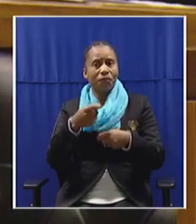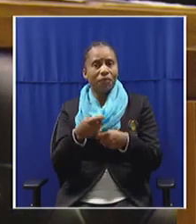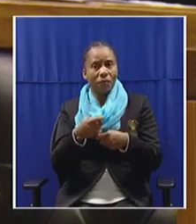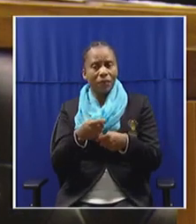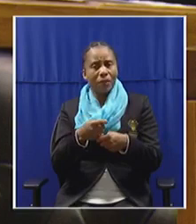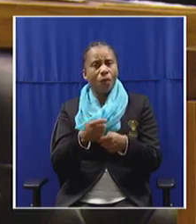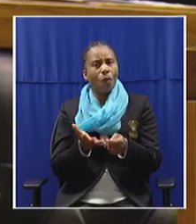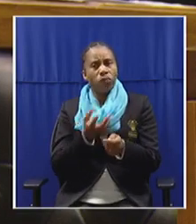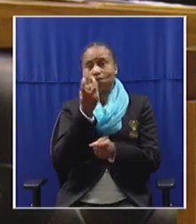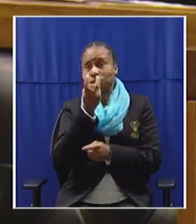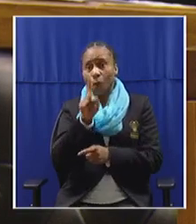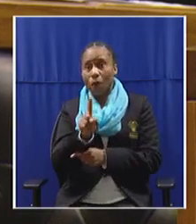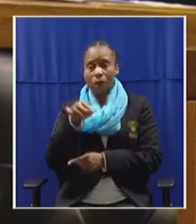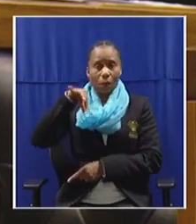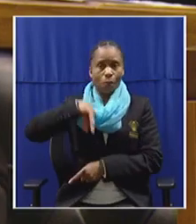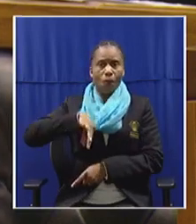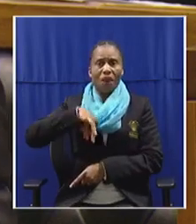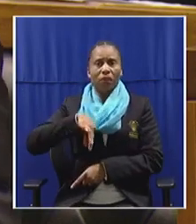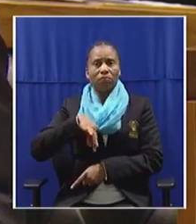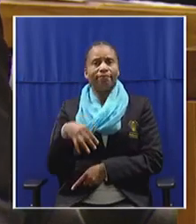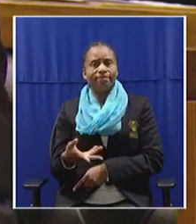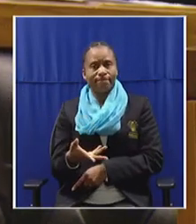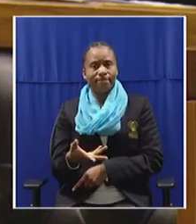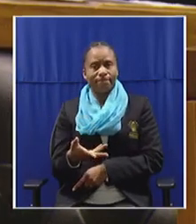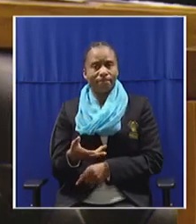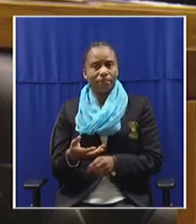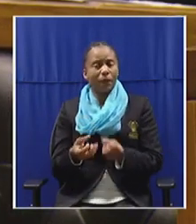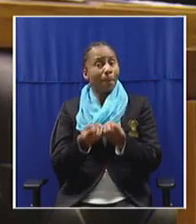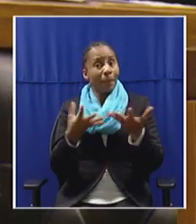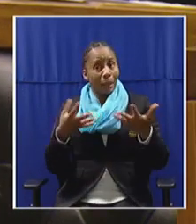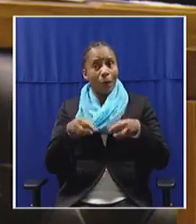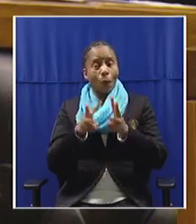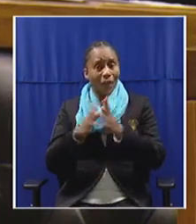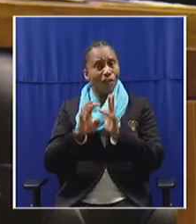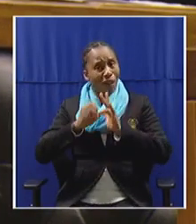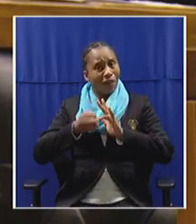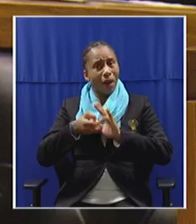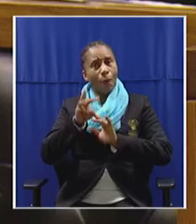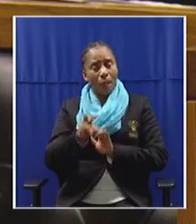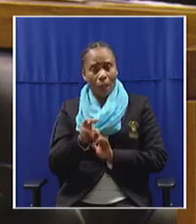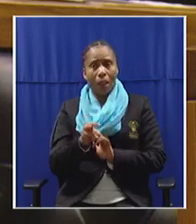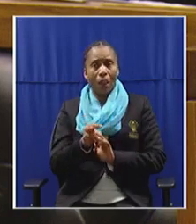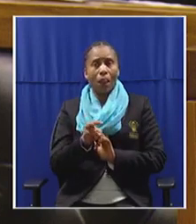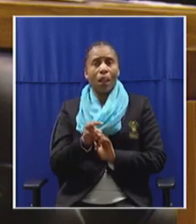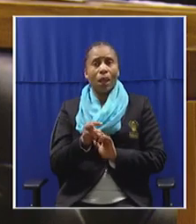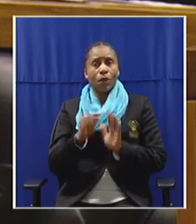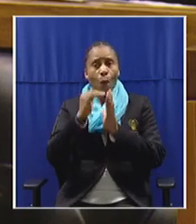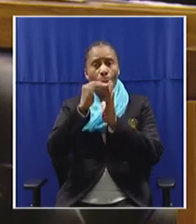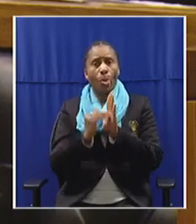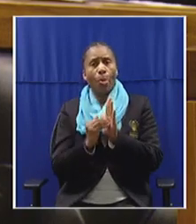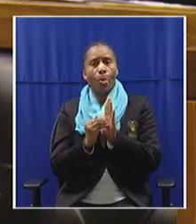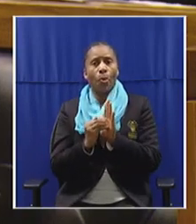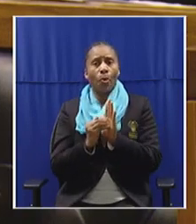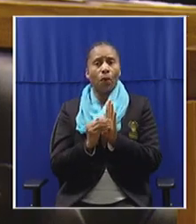profit. They will try many ways to reduce what goes to